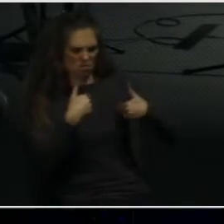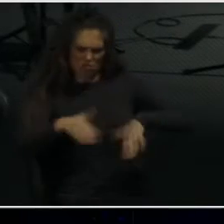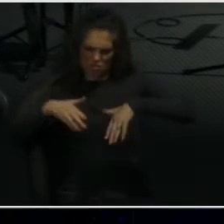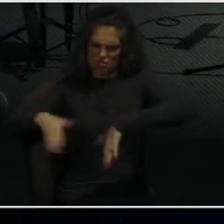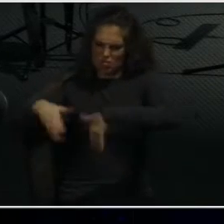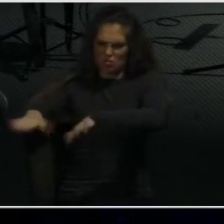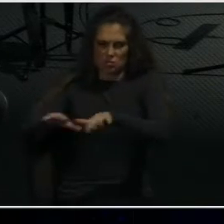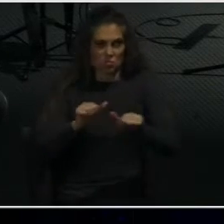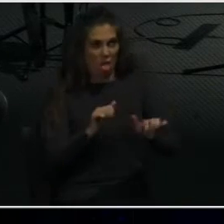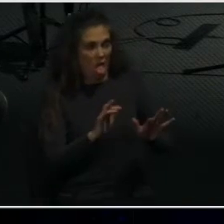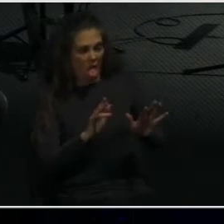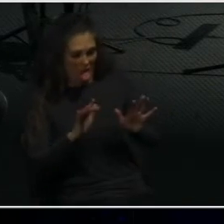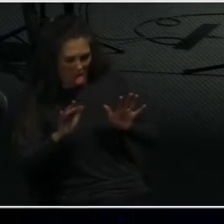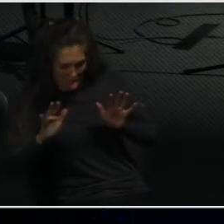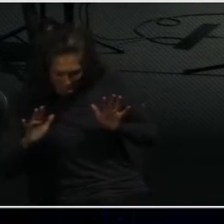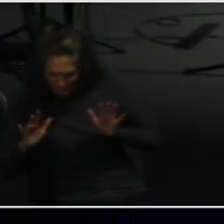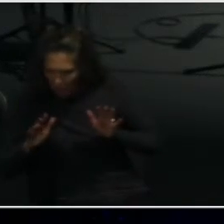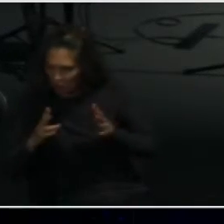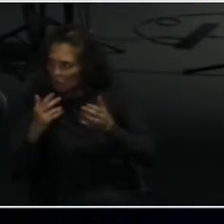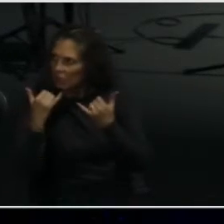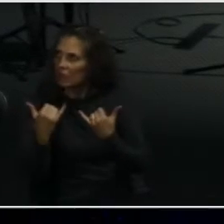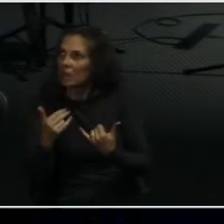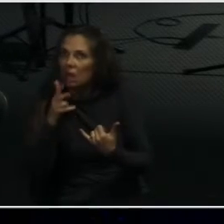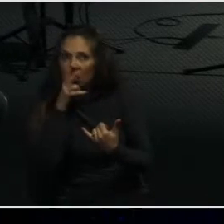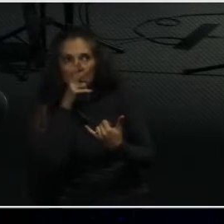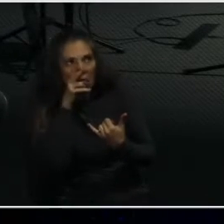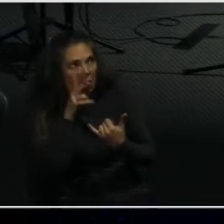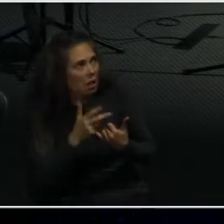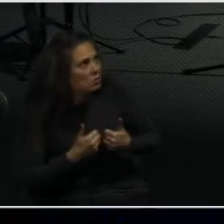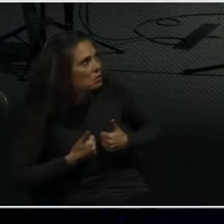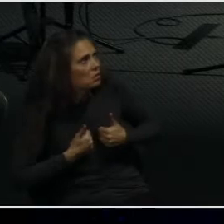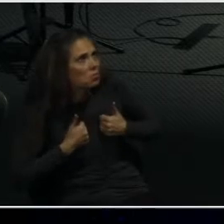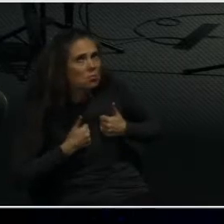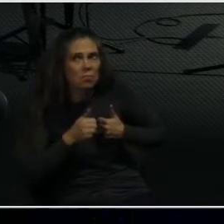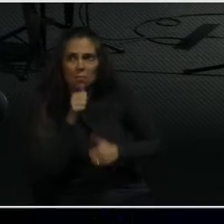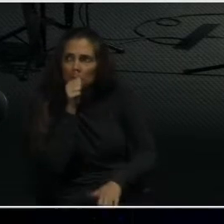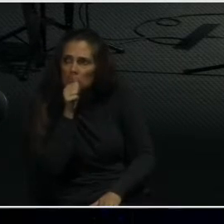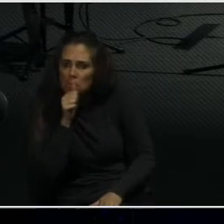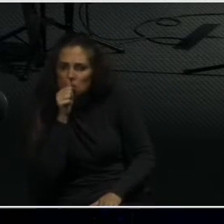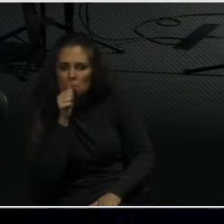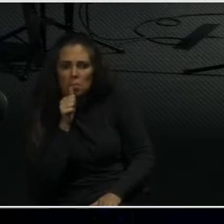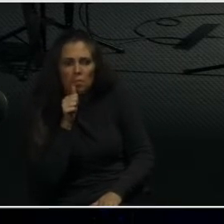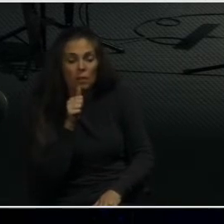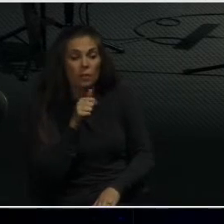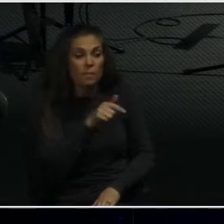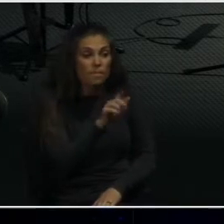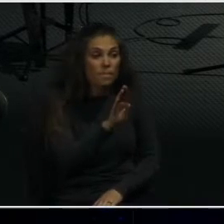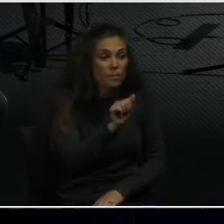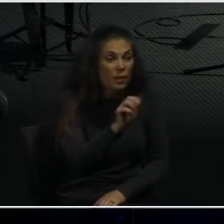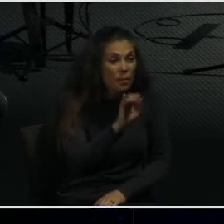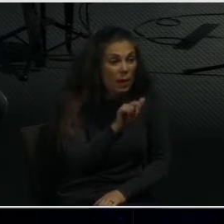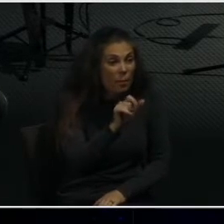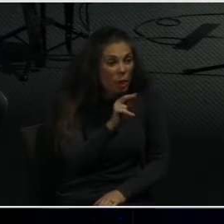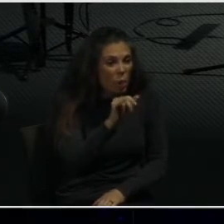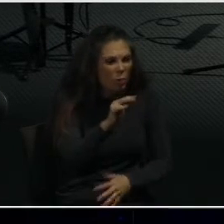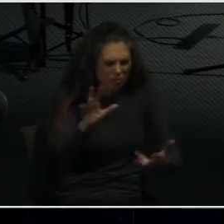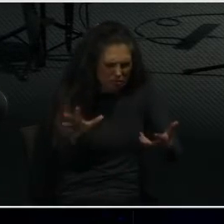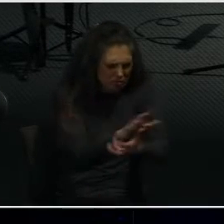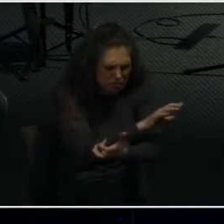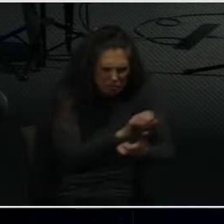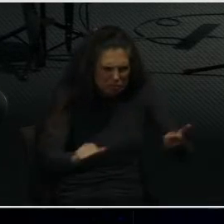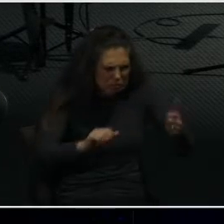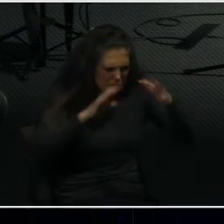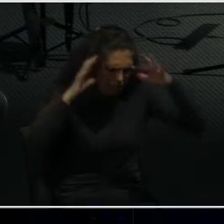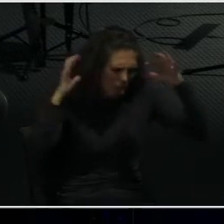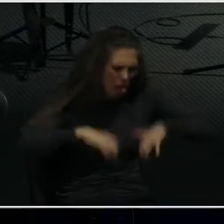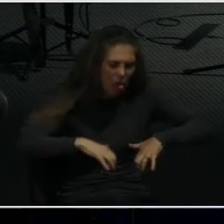had of returning to their own lives was smashed when the Babylonians returned to Jerusalem, destroyed the city, and destroyed the temple. There